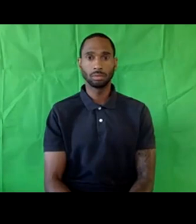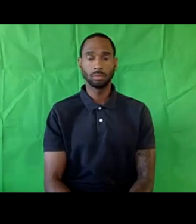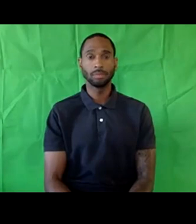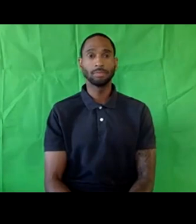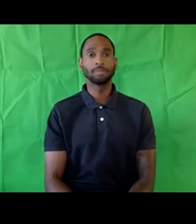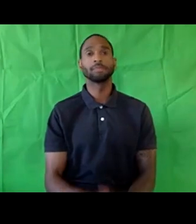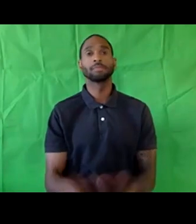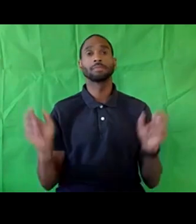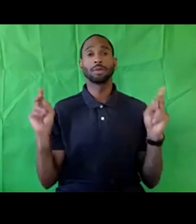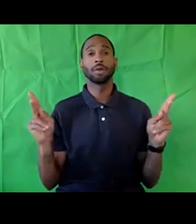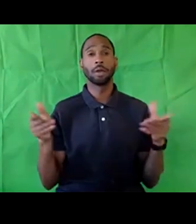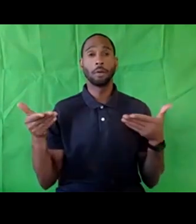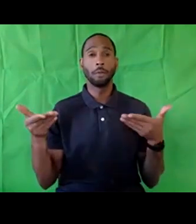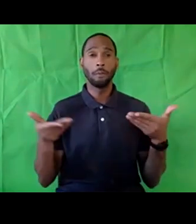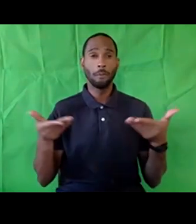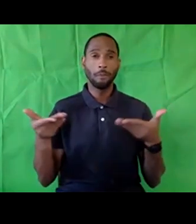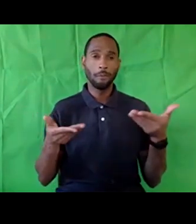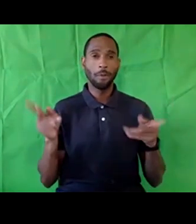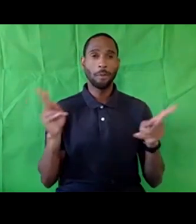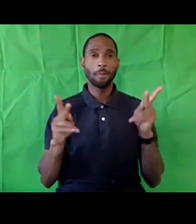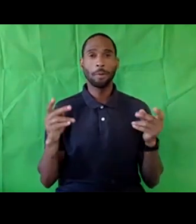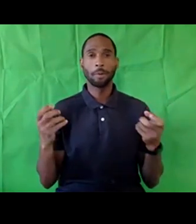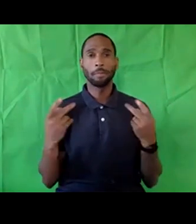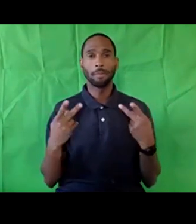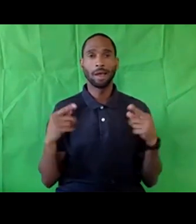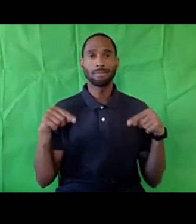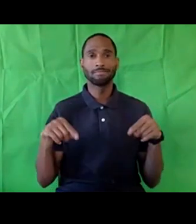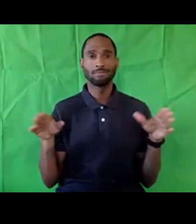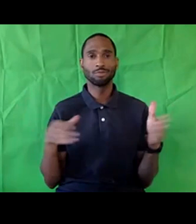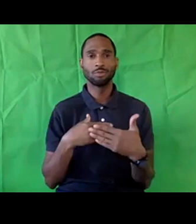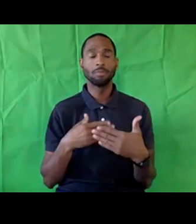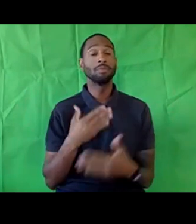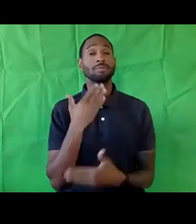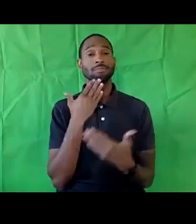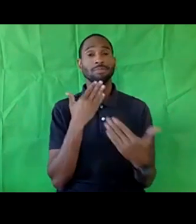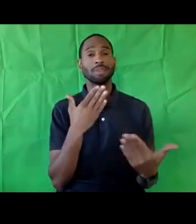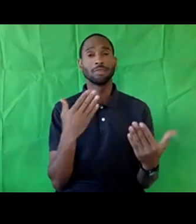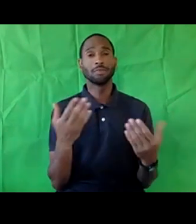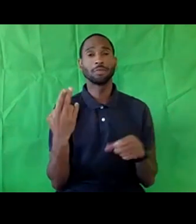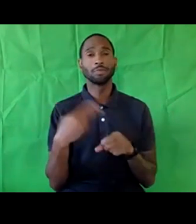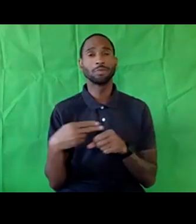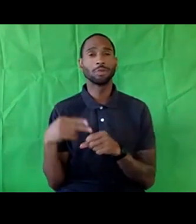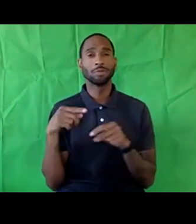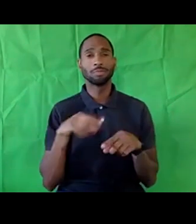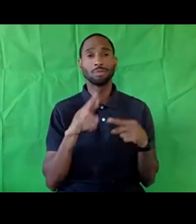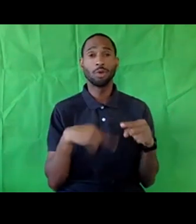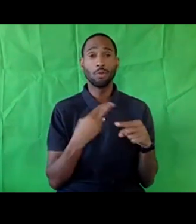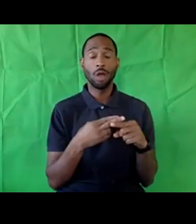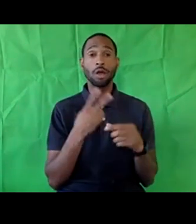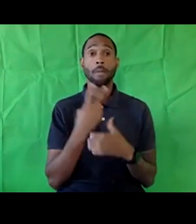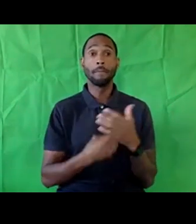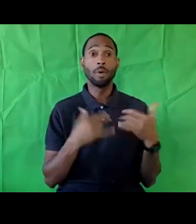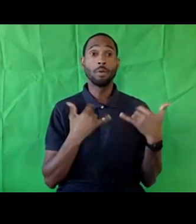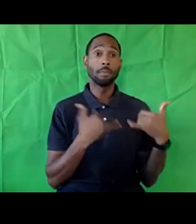Hey, welcoming folks back. Thank you for being with us in these rounds of both